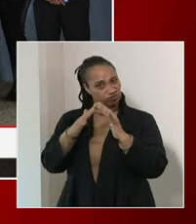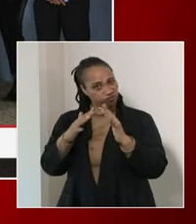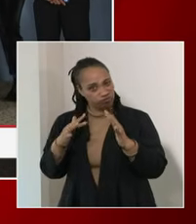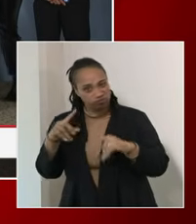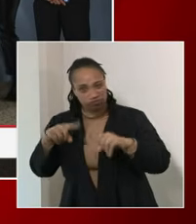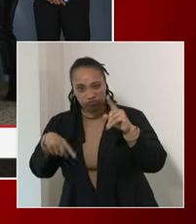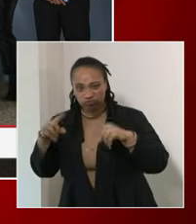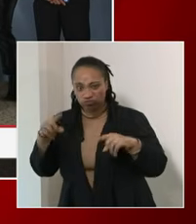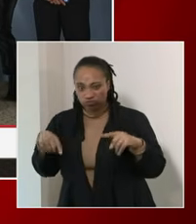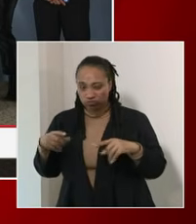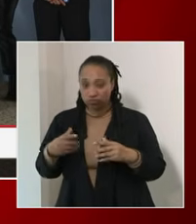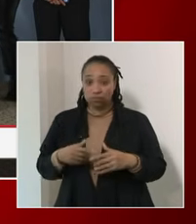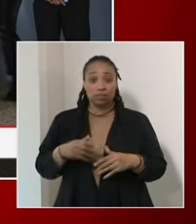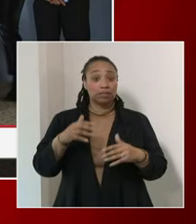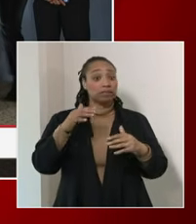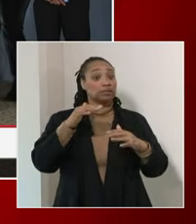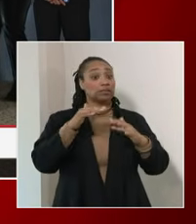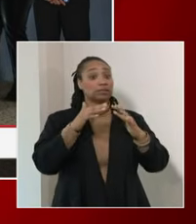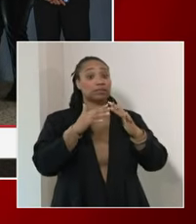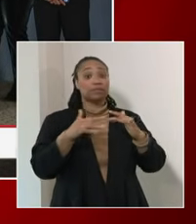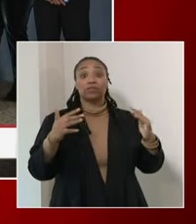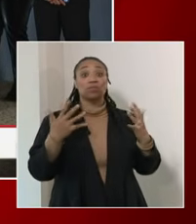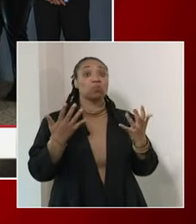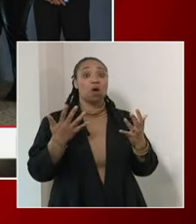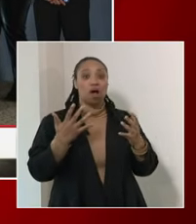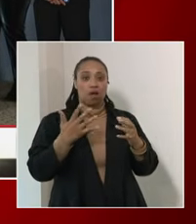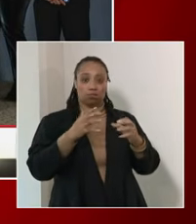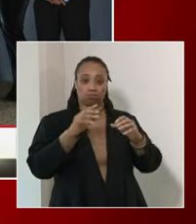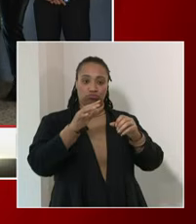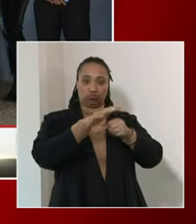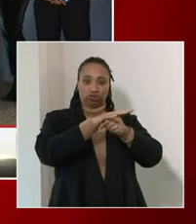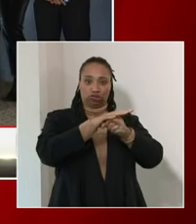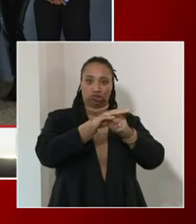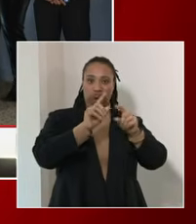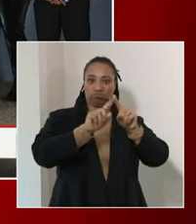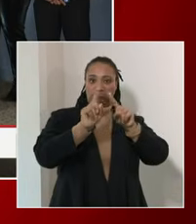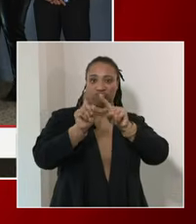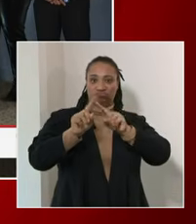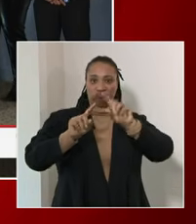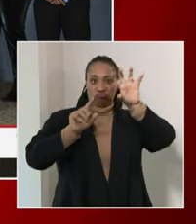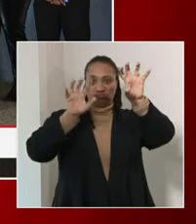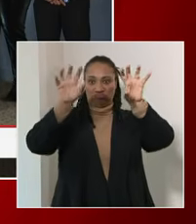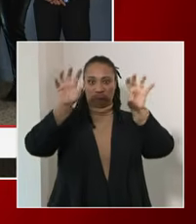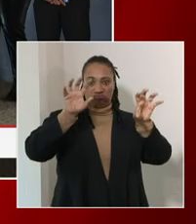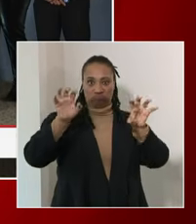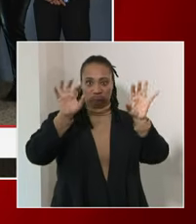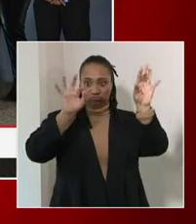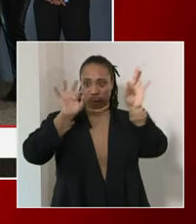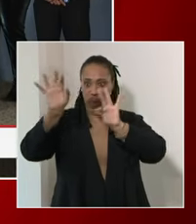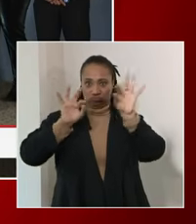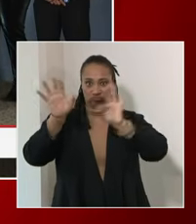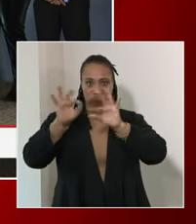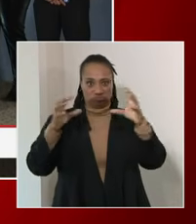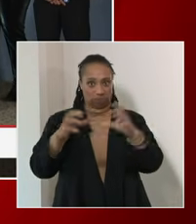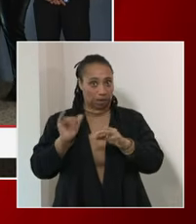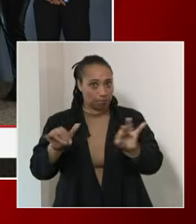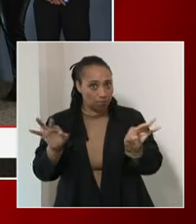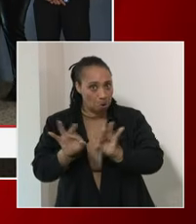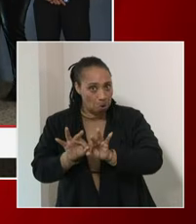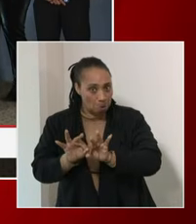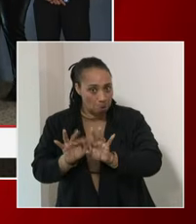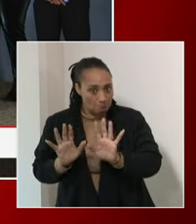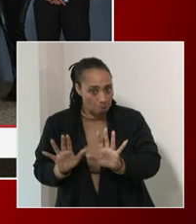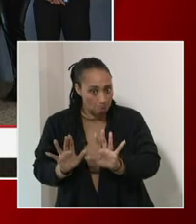diversity is very important to us. Periodically, we report on kind of our ward-based